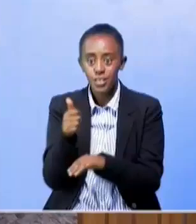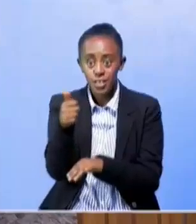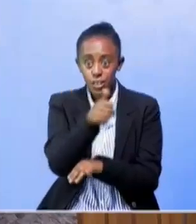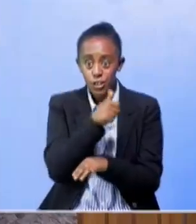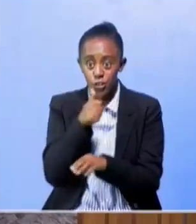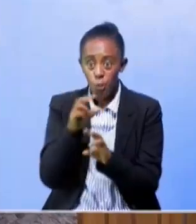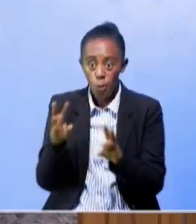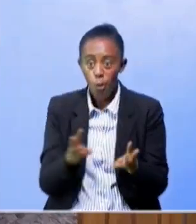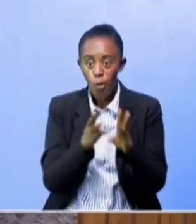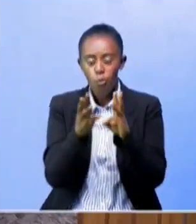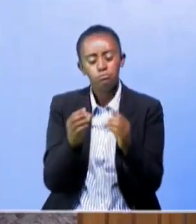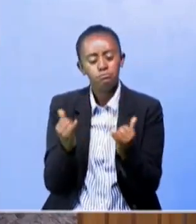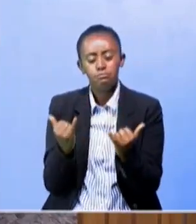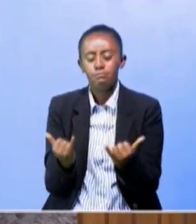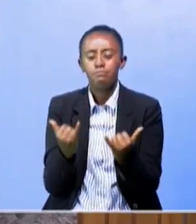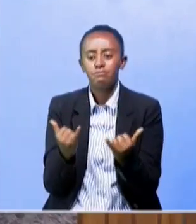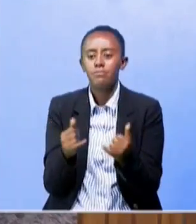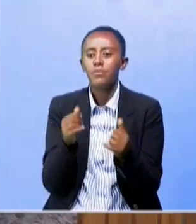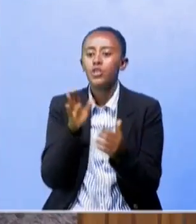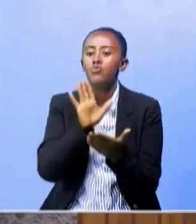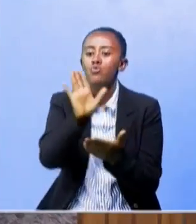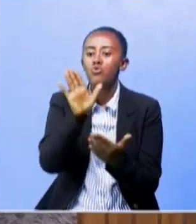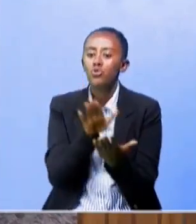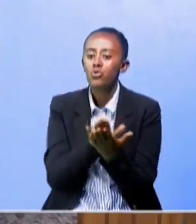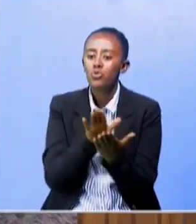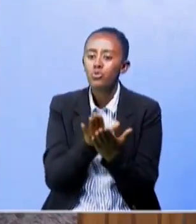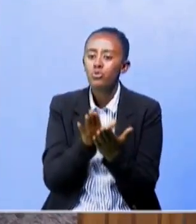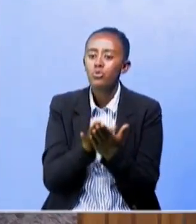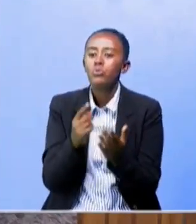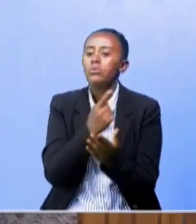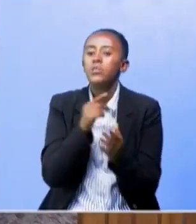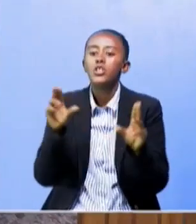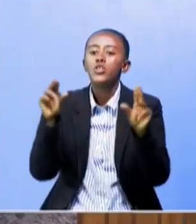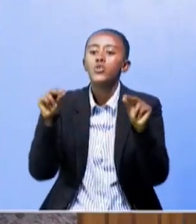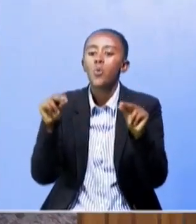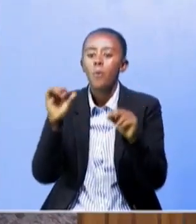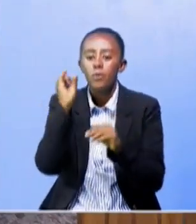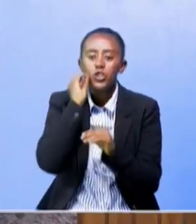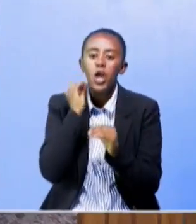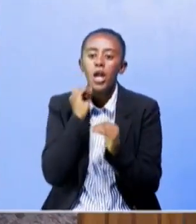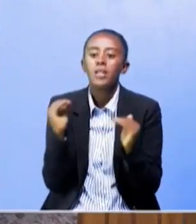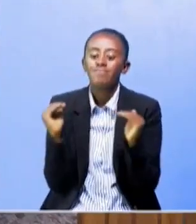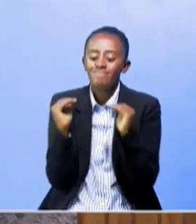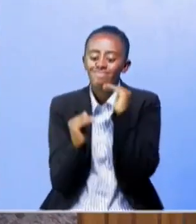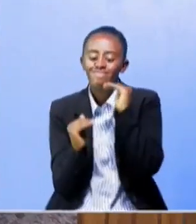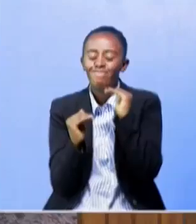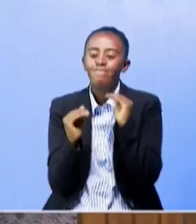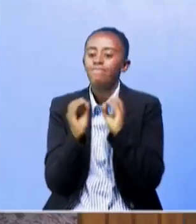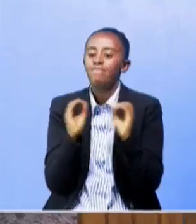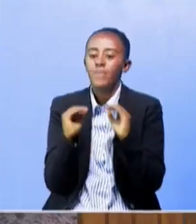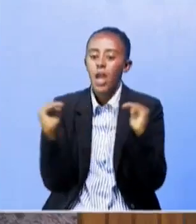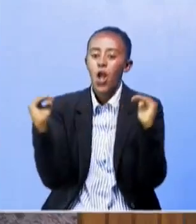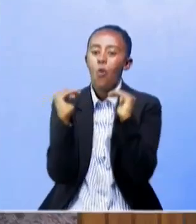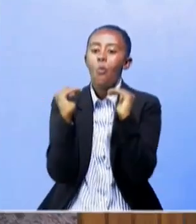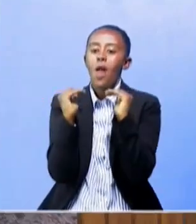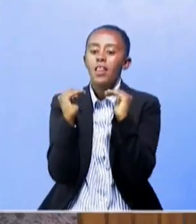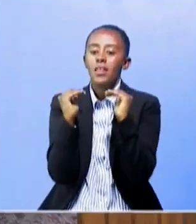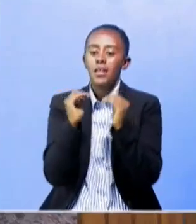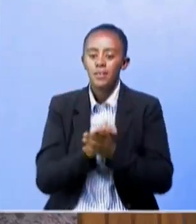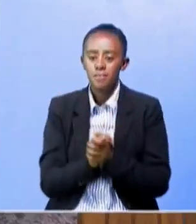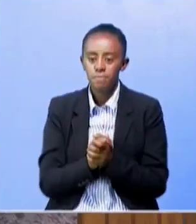ways, still now at your school, there is no gender inequality. There is gender